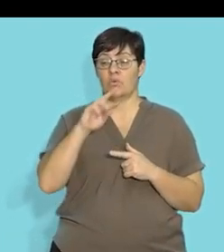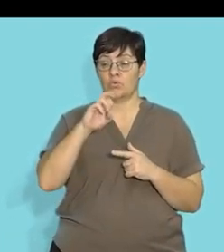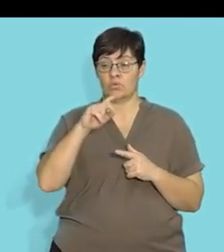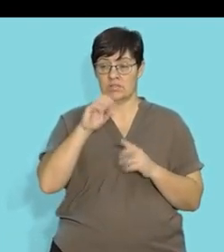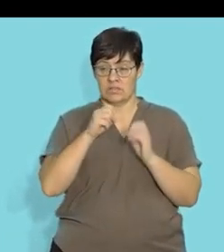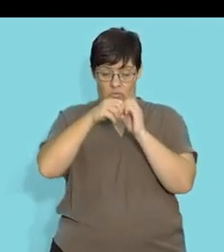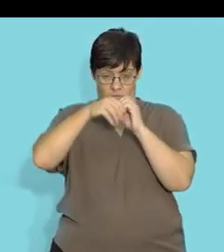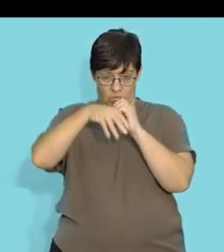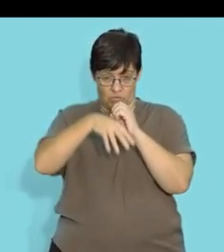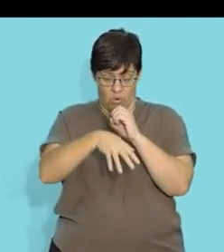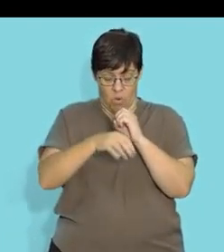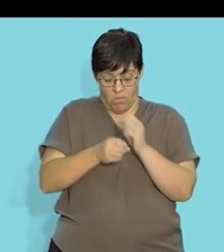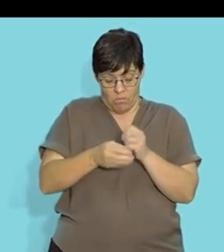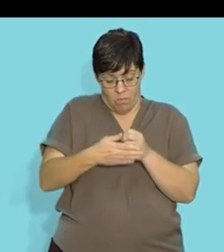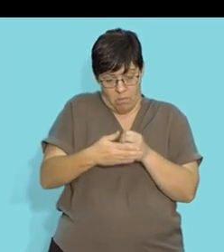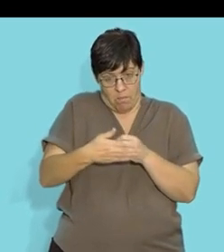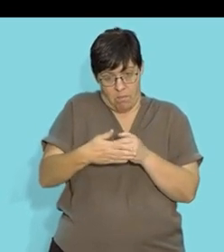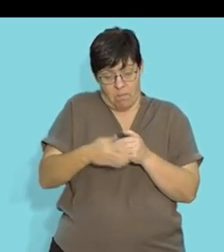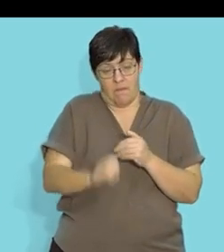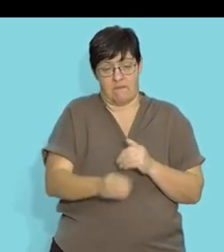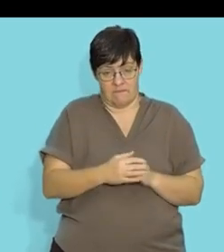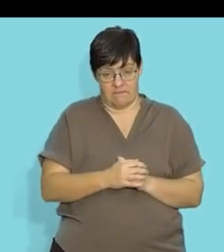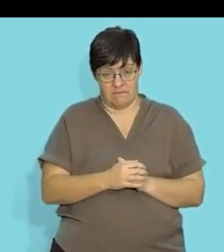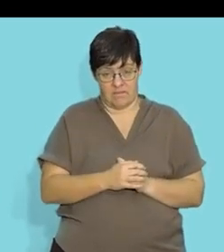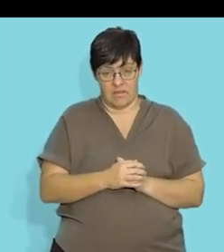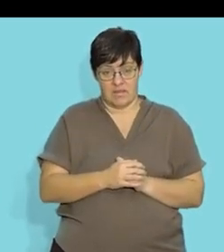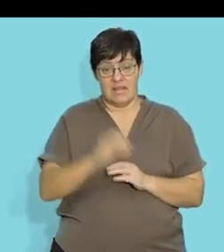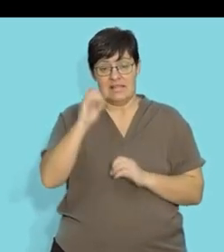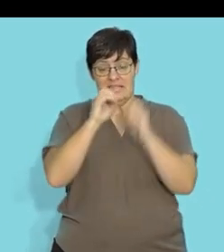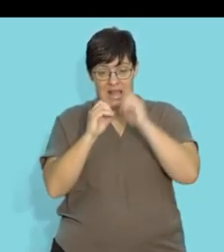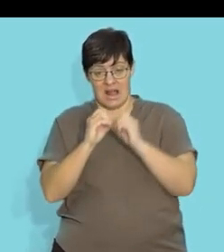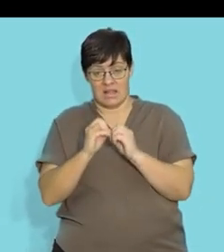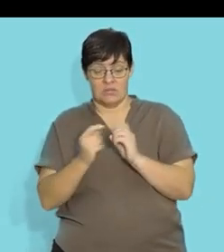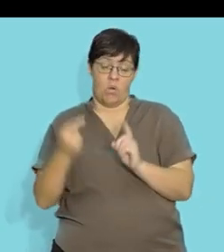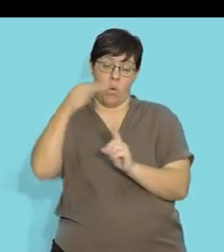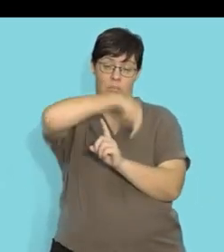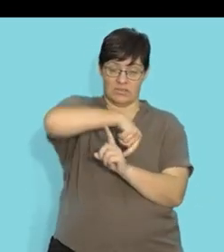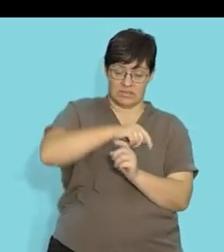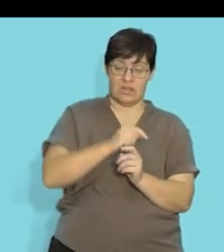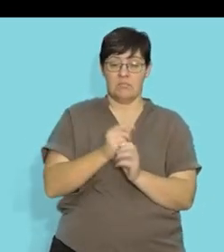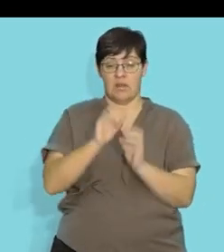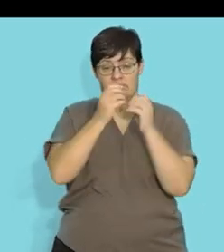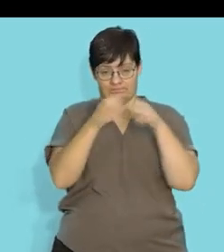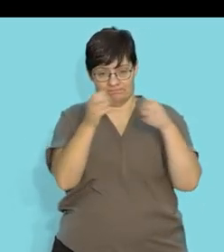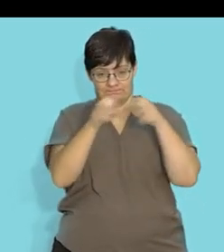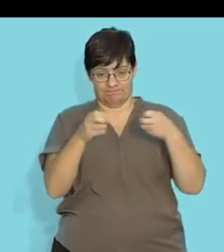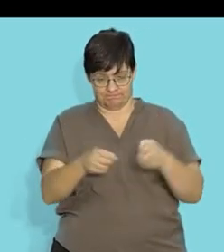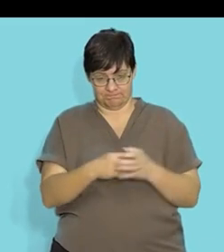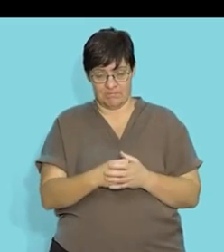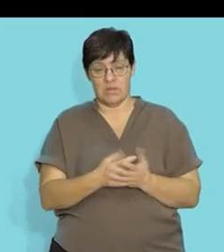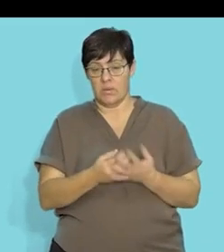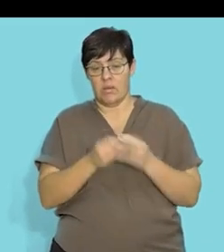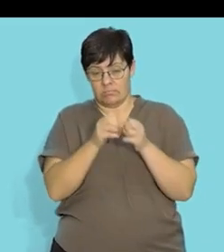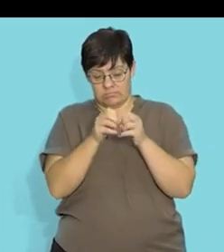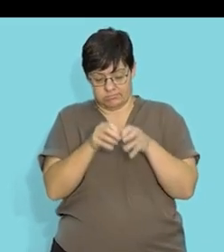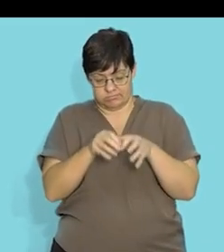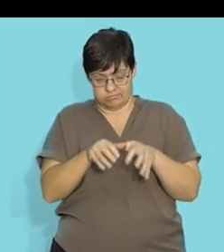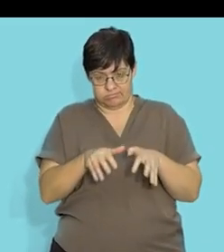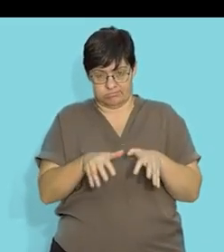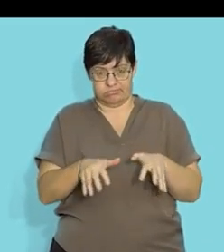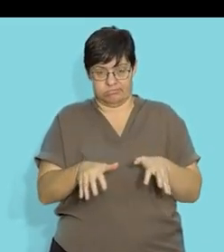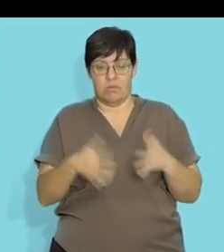elongation in this region. We find that the cells on the upper side of the root then begin to divide, and you'll find